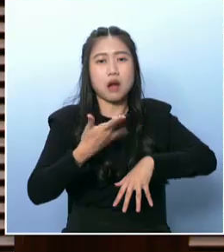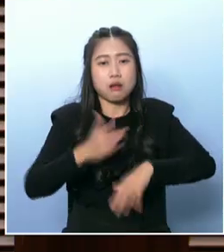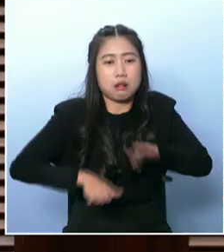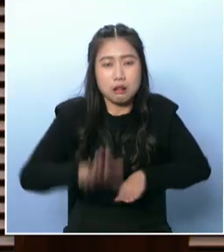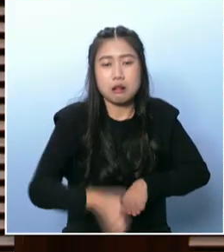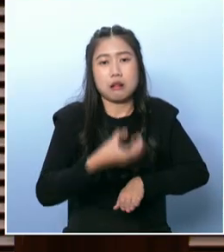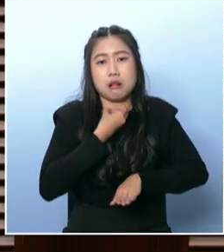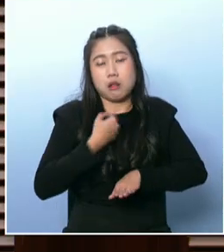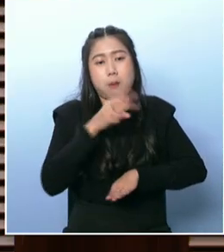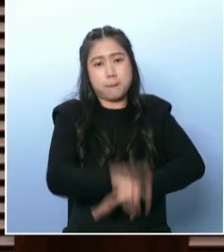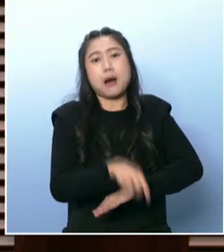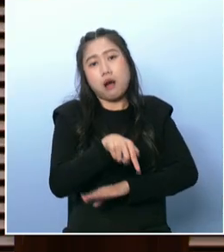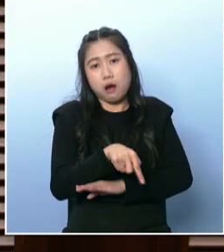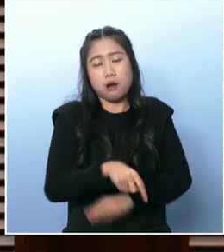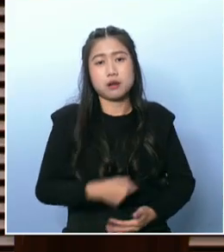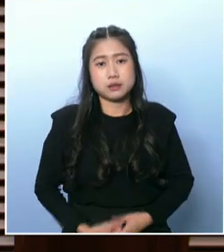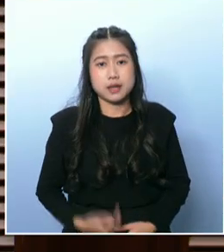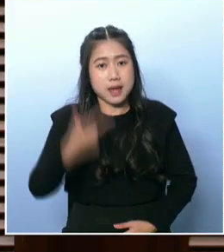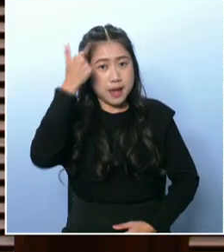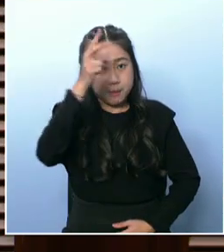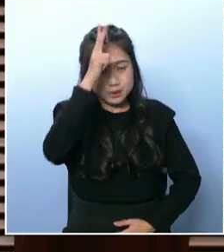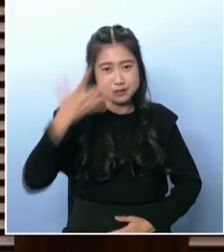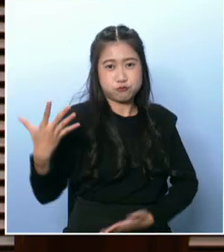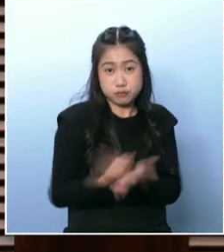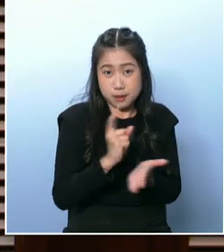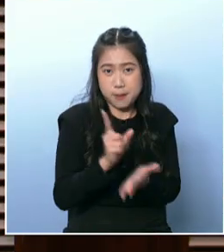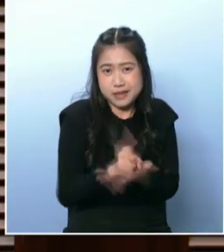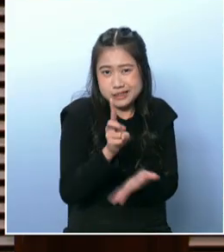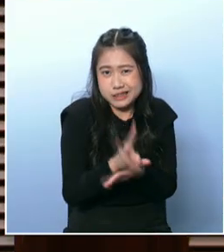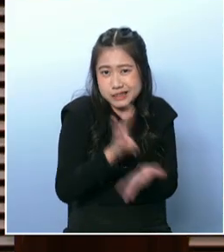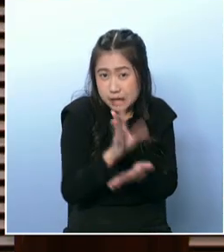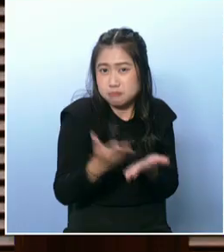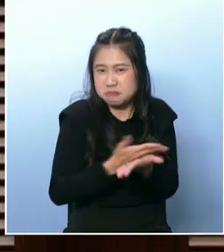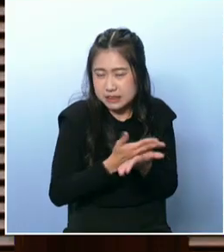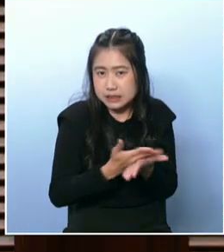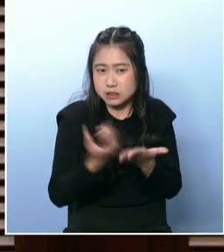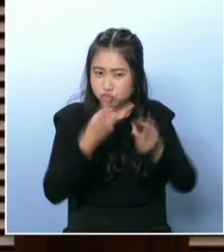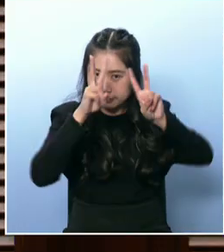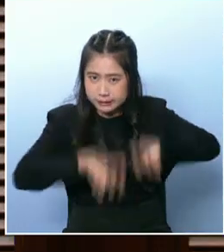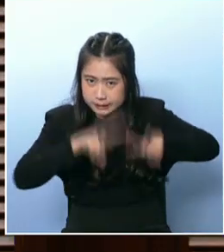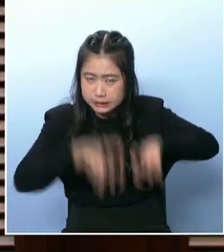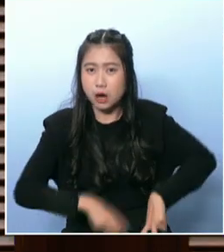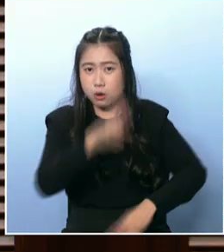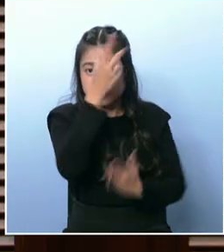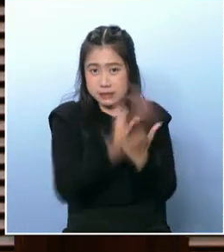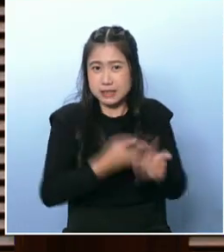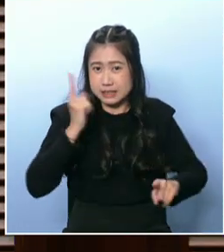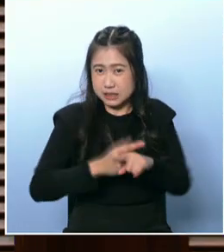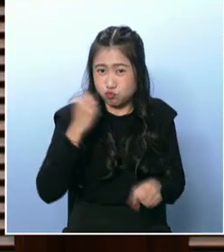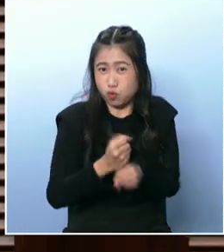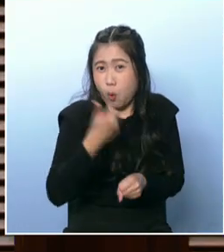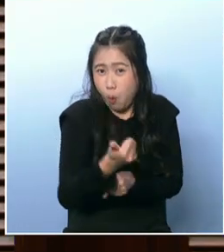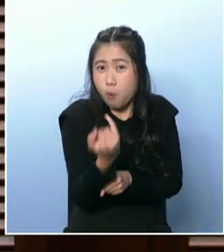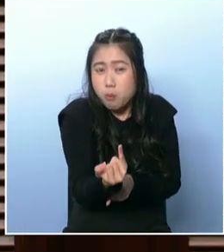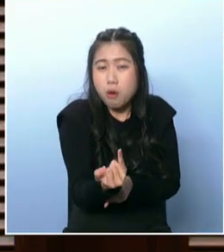proactive, so as to push for the first step to be taken forward. So please make good use of the 3-year pilot scheme for